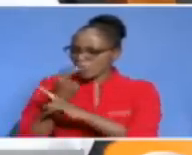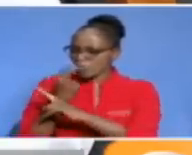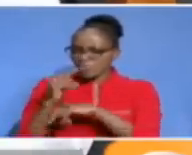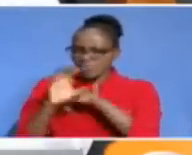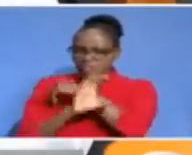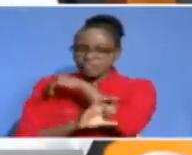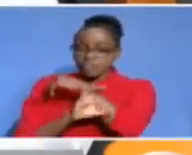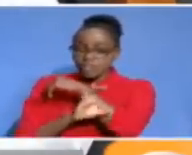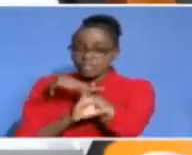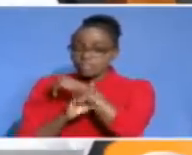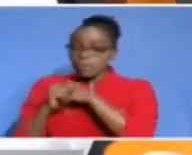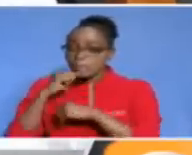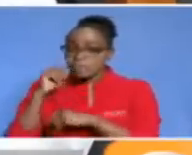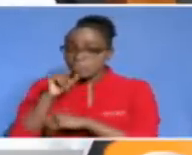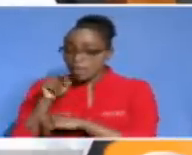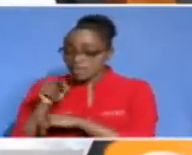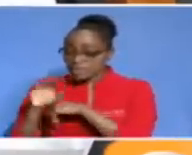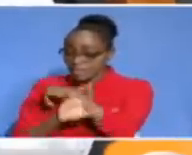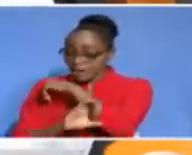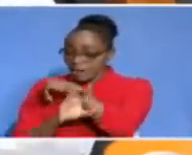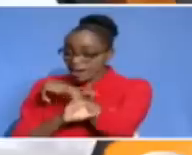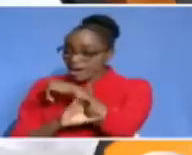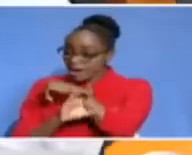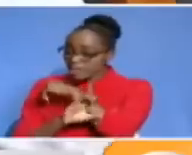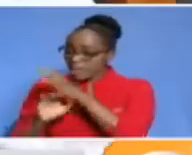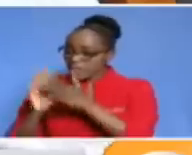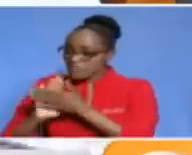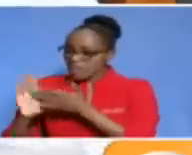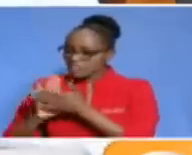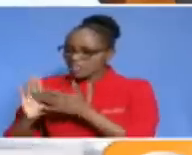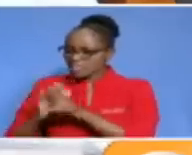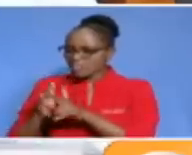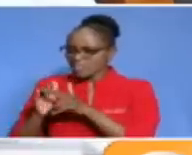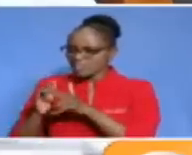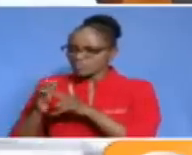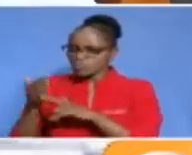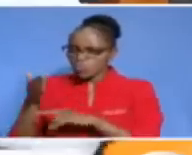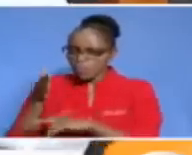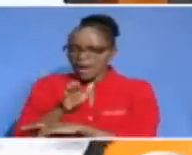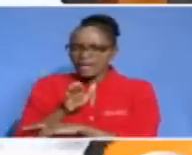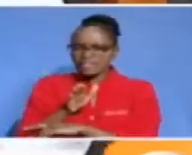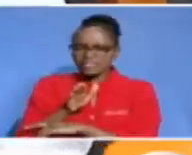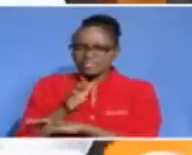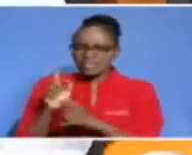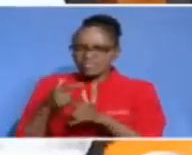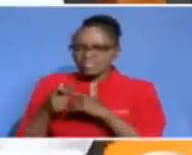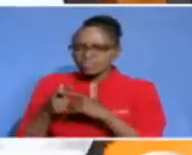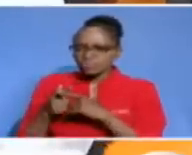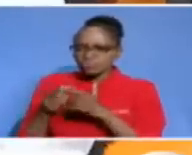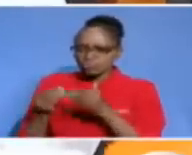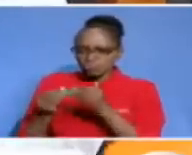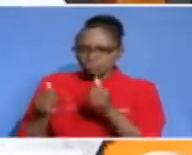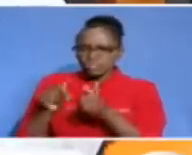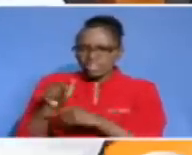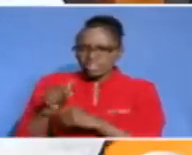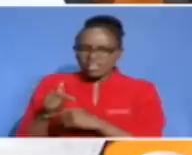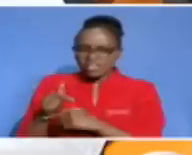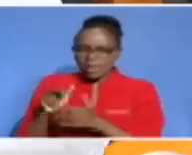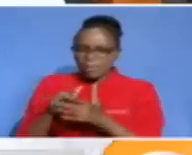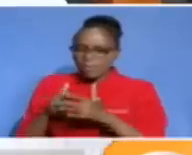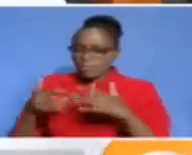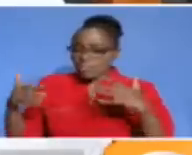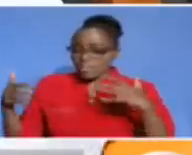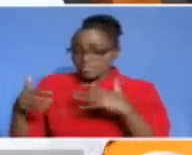because in those countries, they are quick to bounce back. In other words, you know, they don't scare